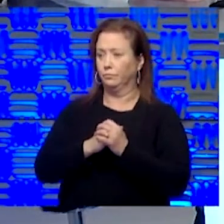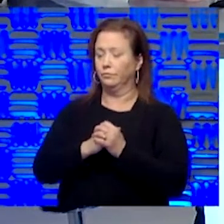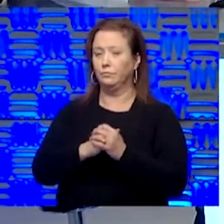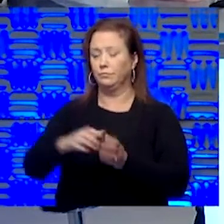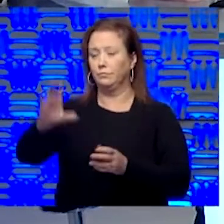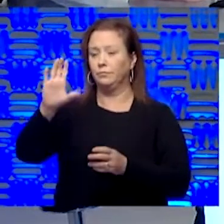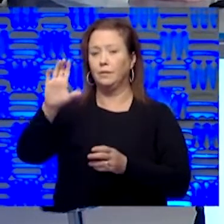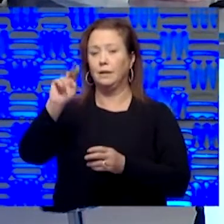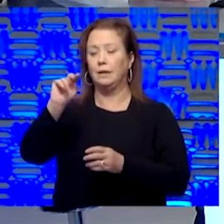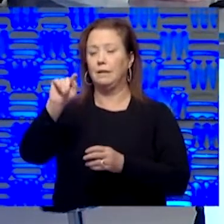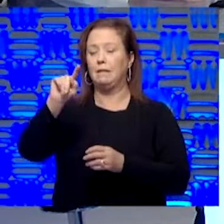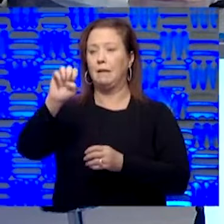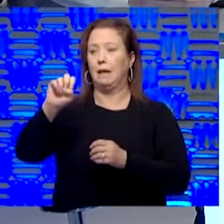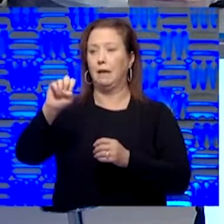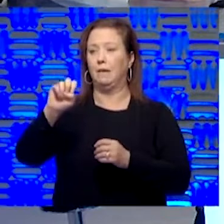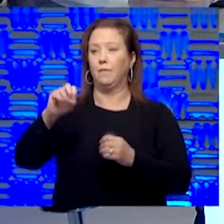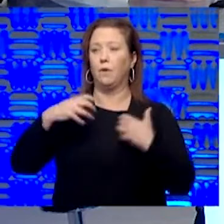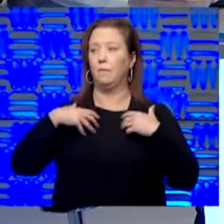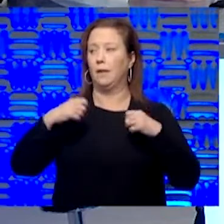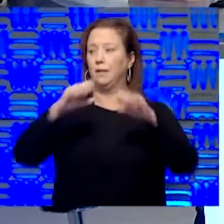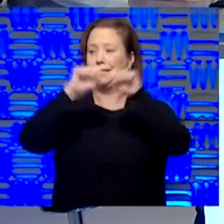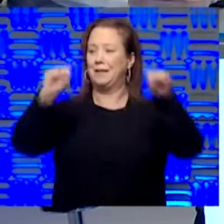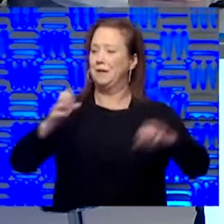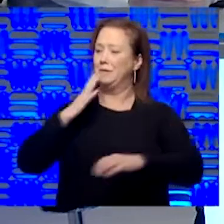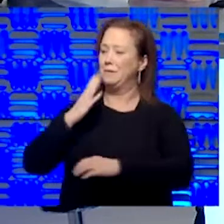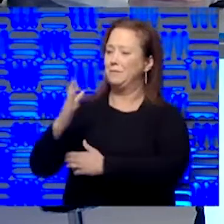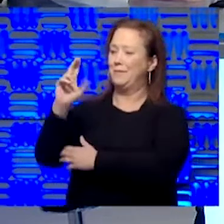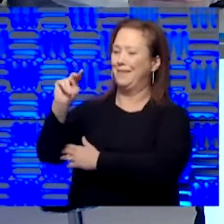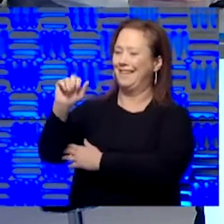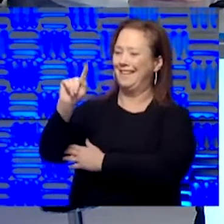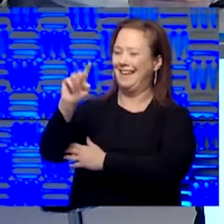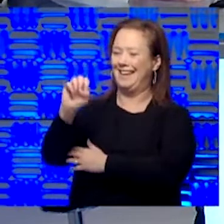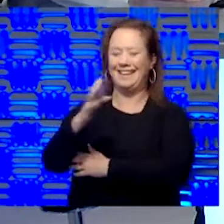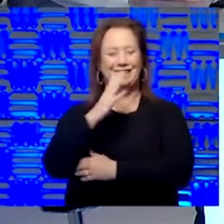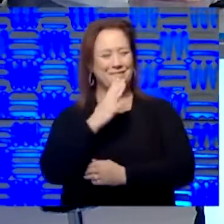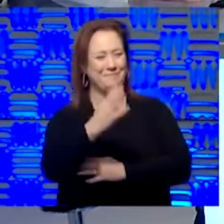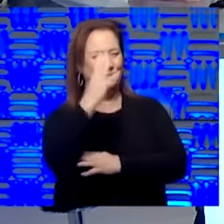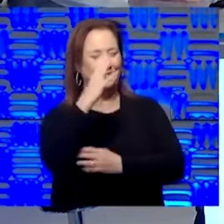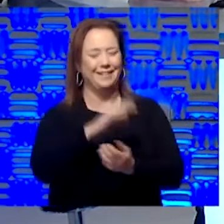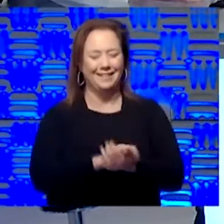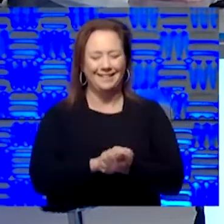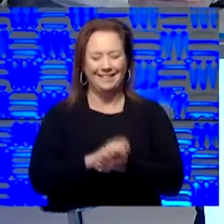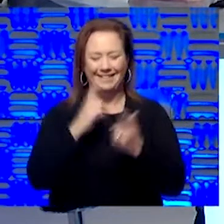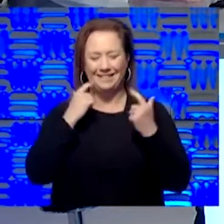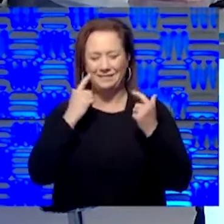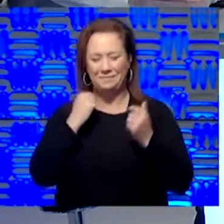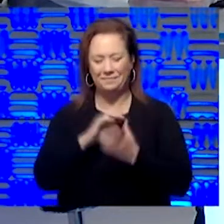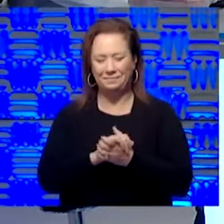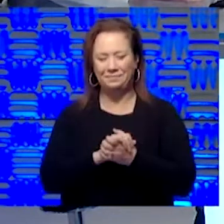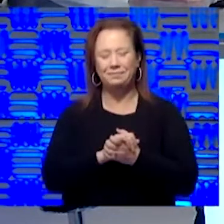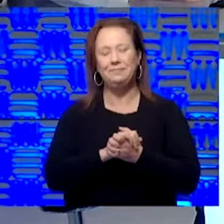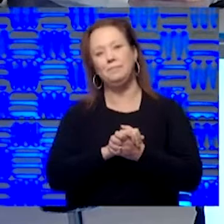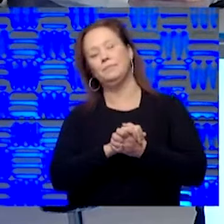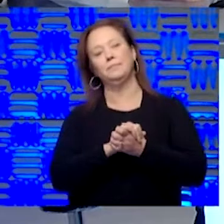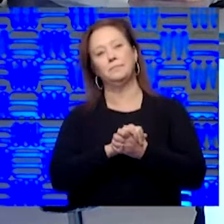Hi, this is Nate from the health system. Good morning, Nate. Good morning. I have